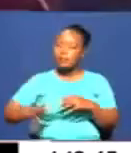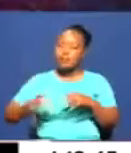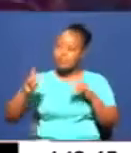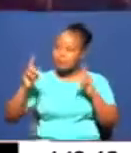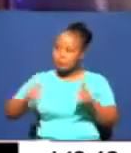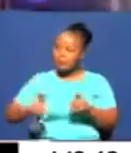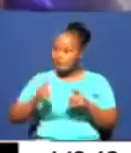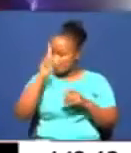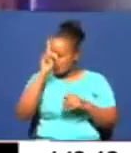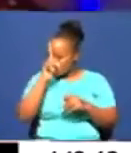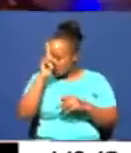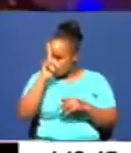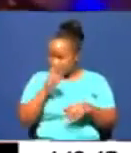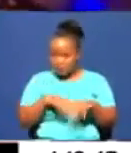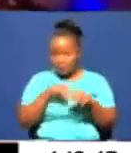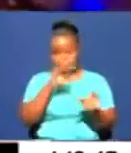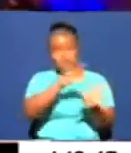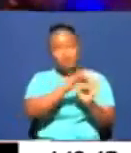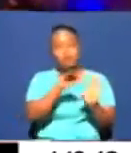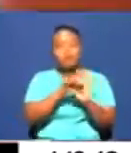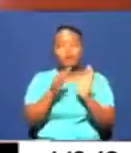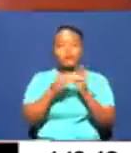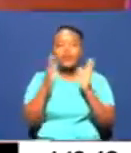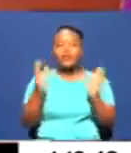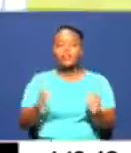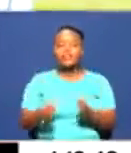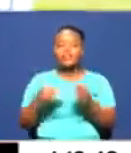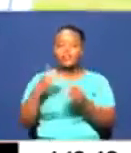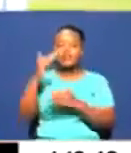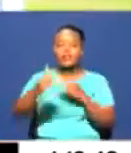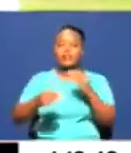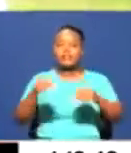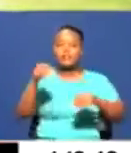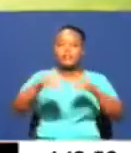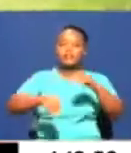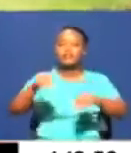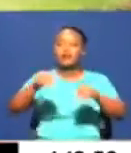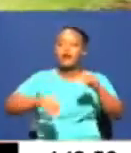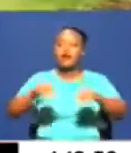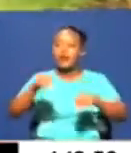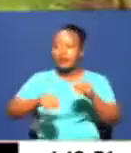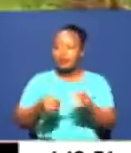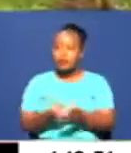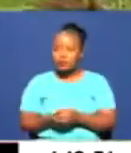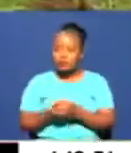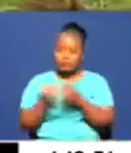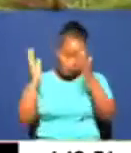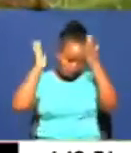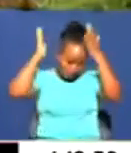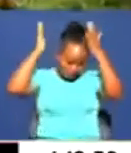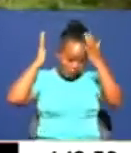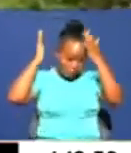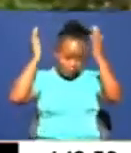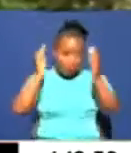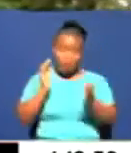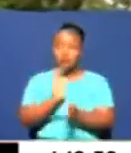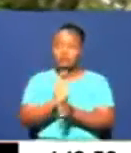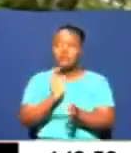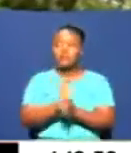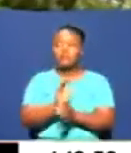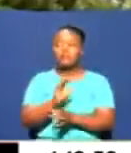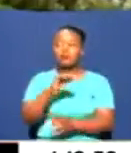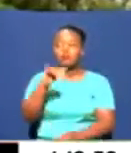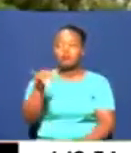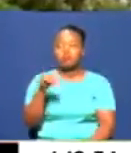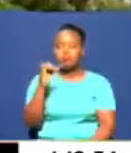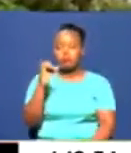leaders they prefer in the August 9th general election. Bishop Margaret Njiri of the Jesus is Alive Ministries, who is also